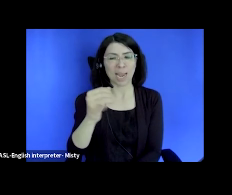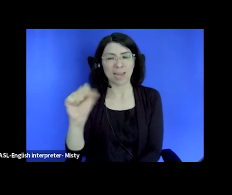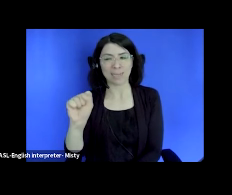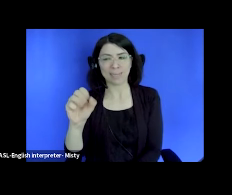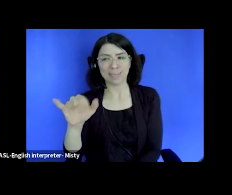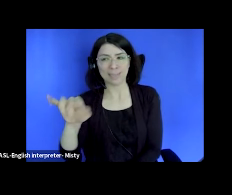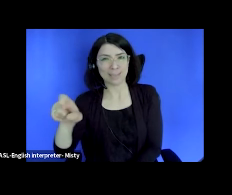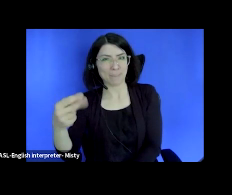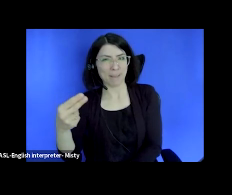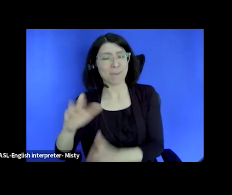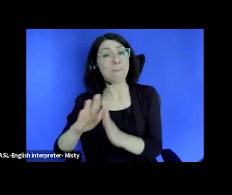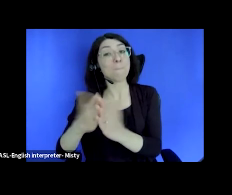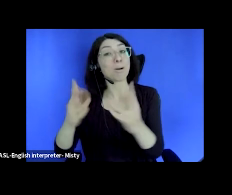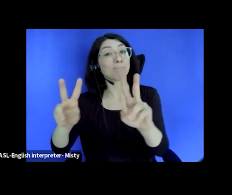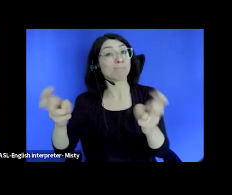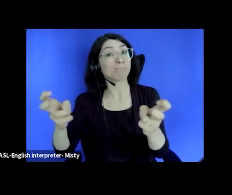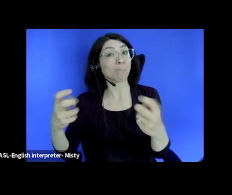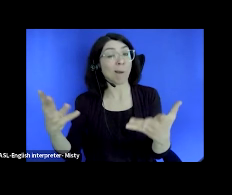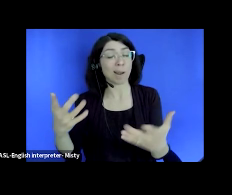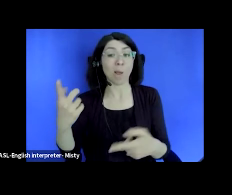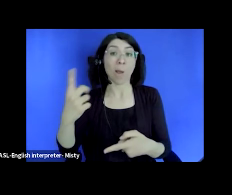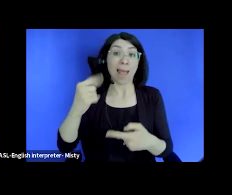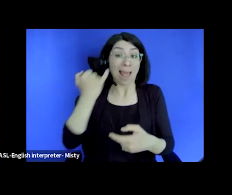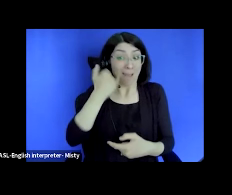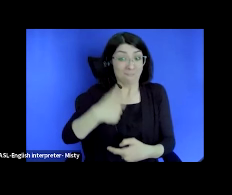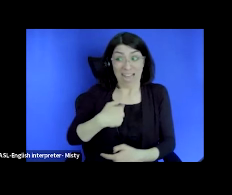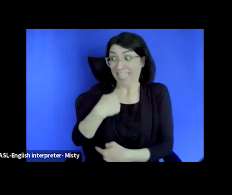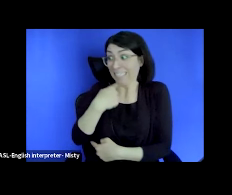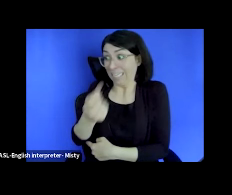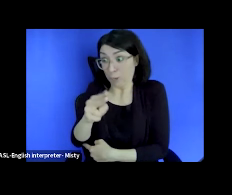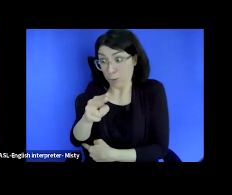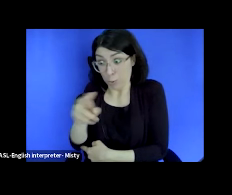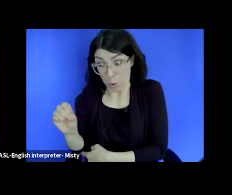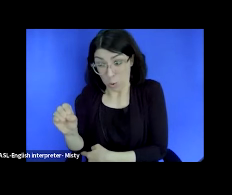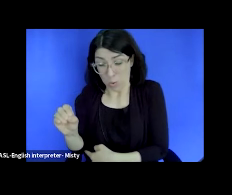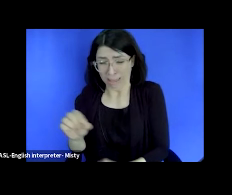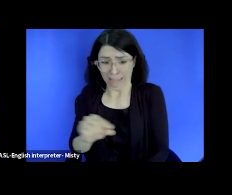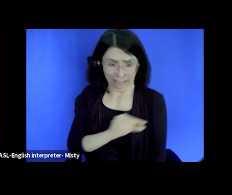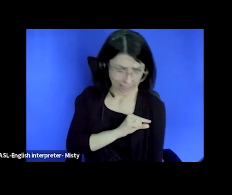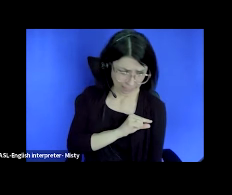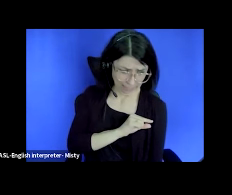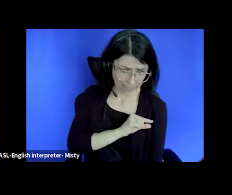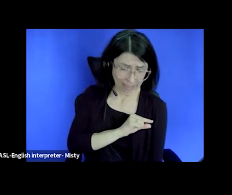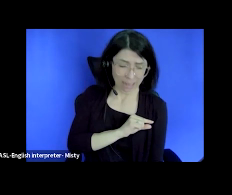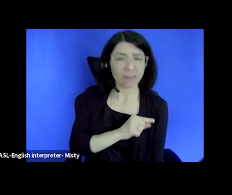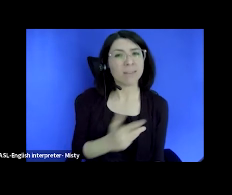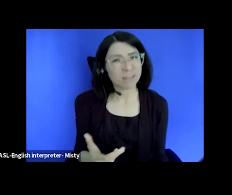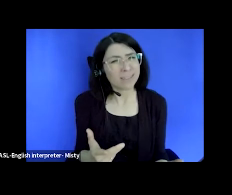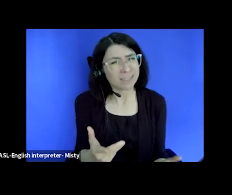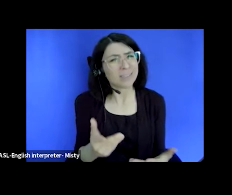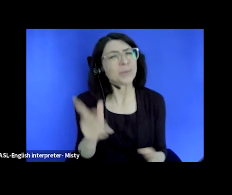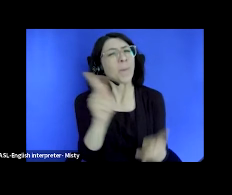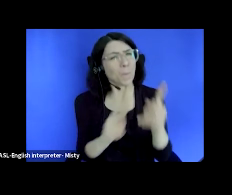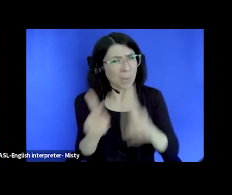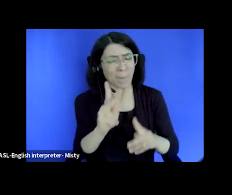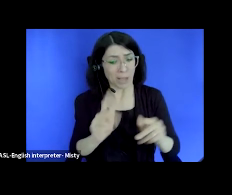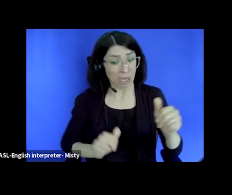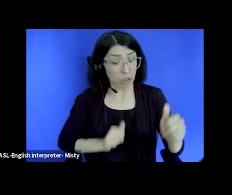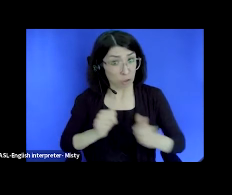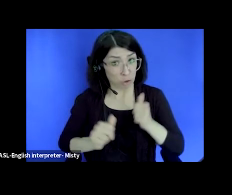I Feel Guilty. So, really challenging what it is about ourselves. Why is it so hard for us to be assertive, and why do we feel bad about